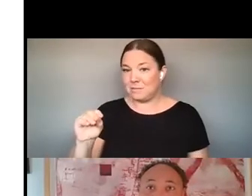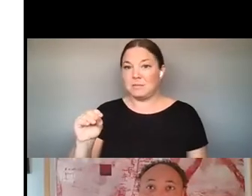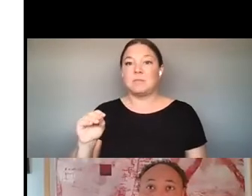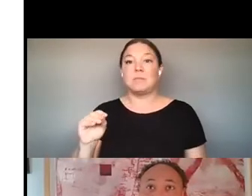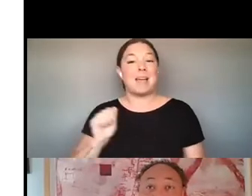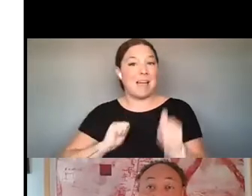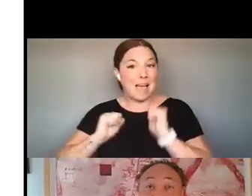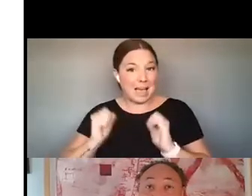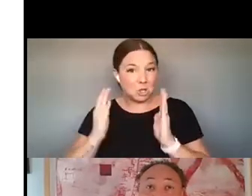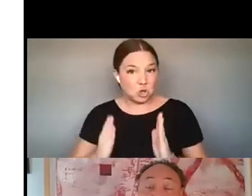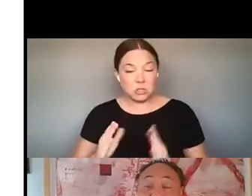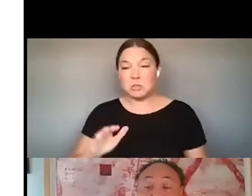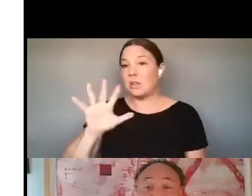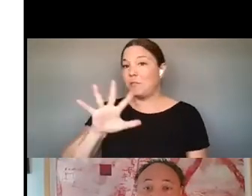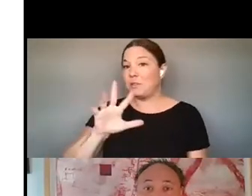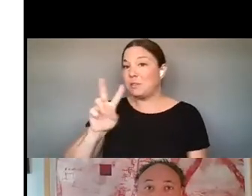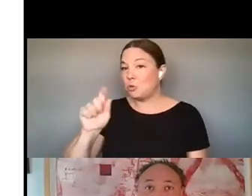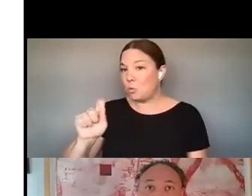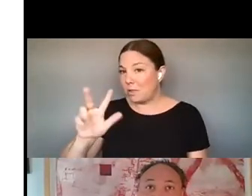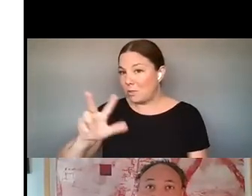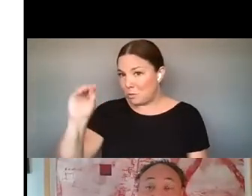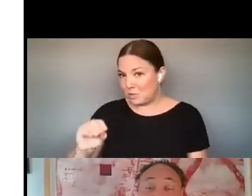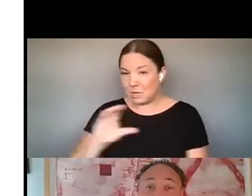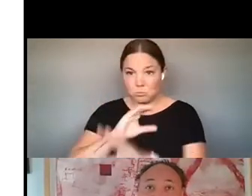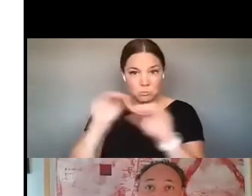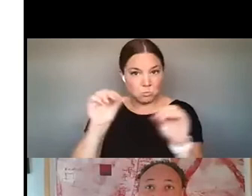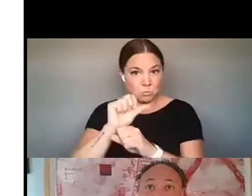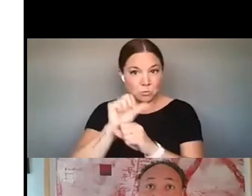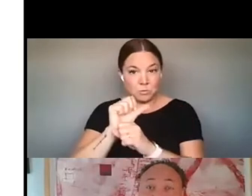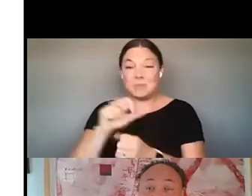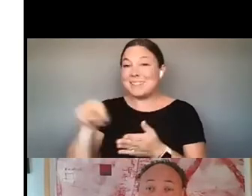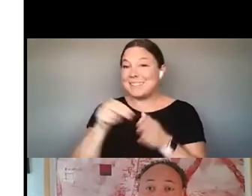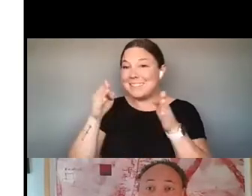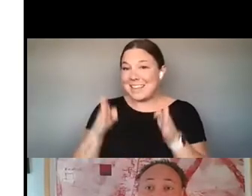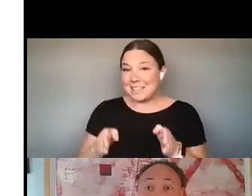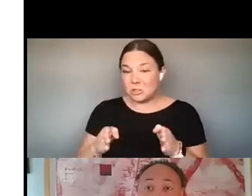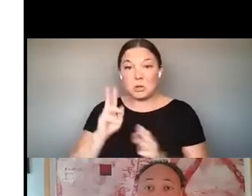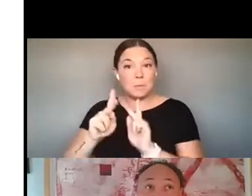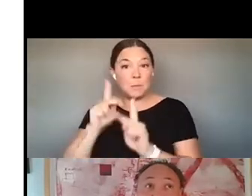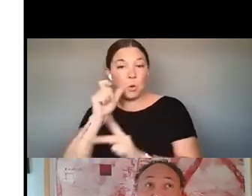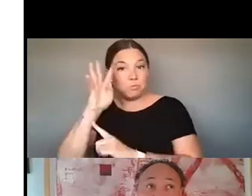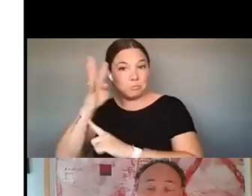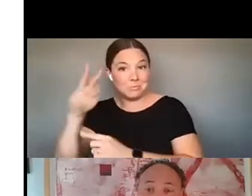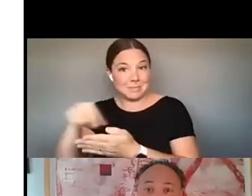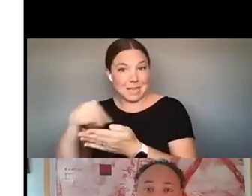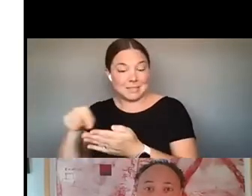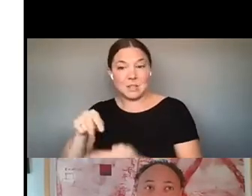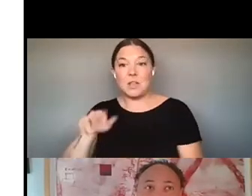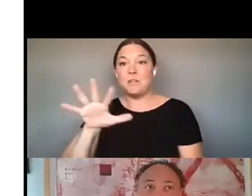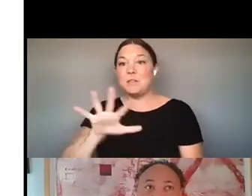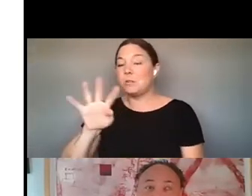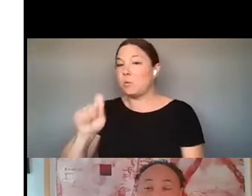52.3%, and dancers and choreographers 54.6%.